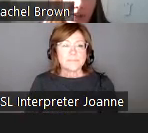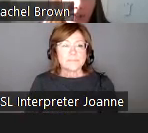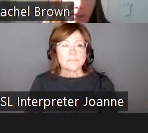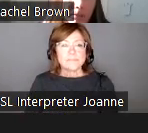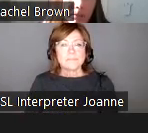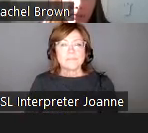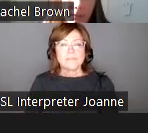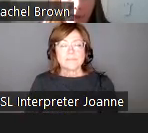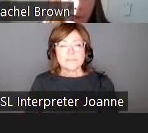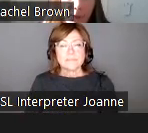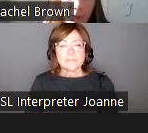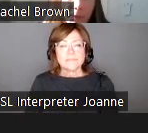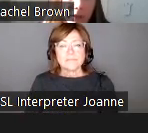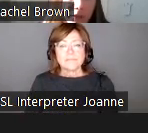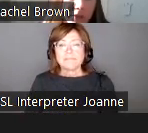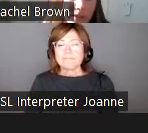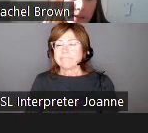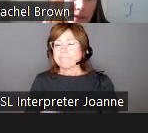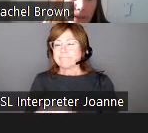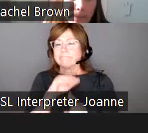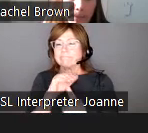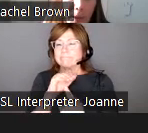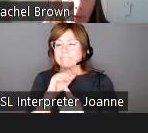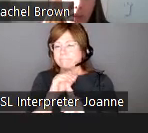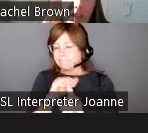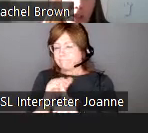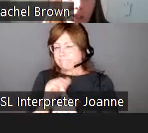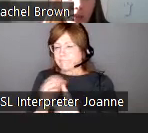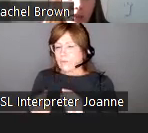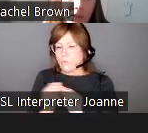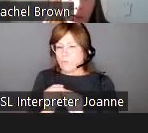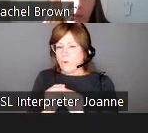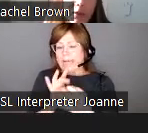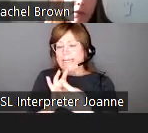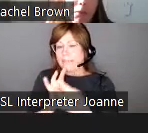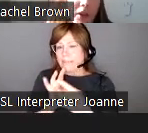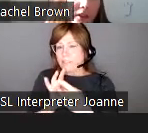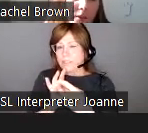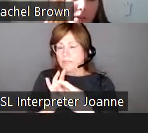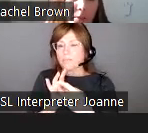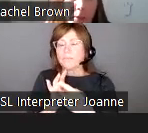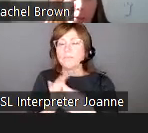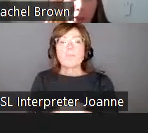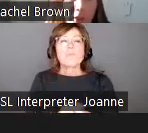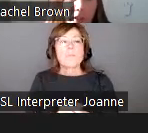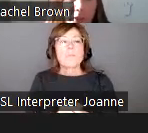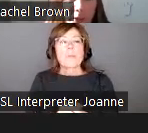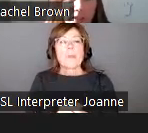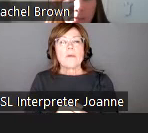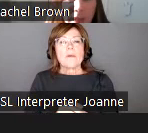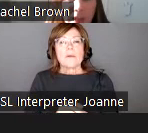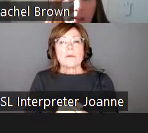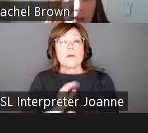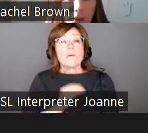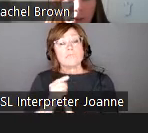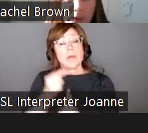And just some further reminders about connection. So one thing that we really want to try to do is